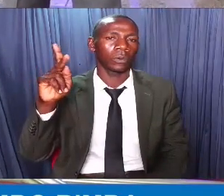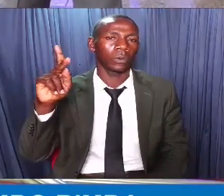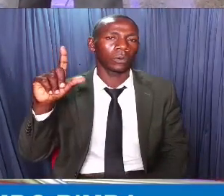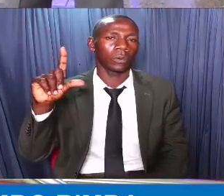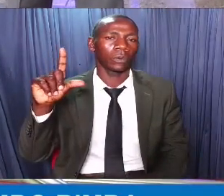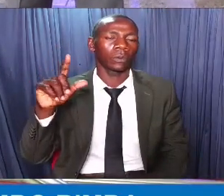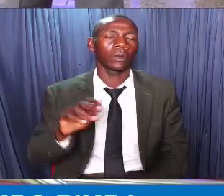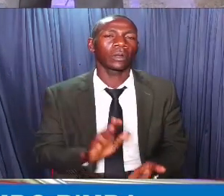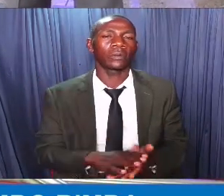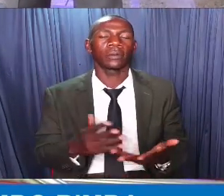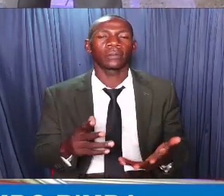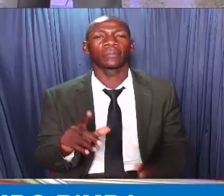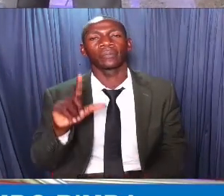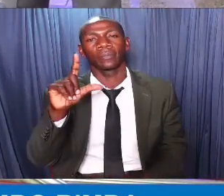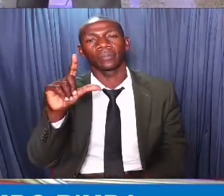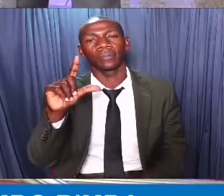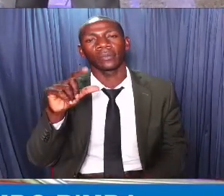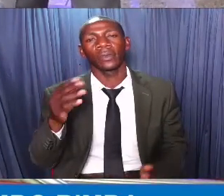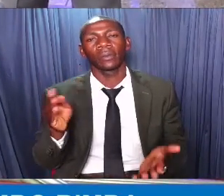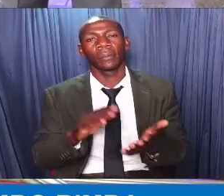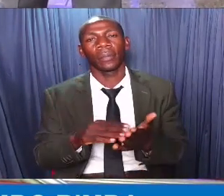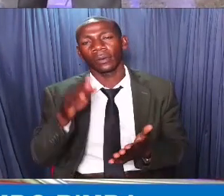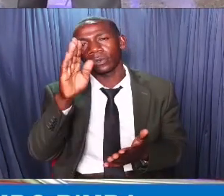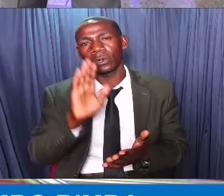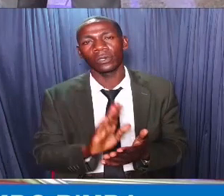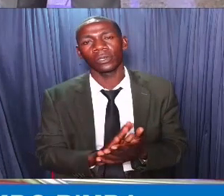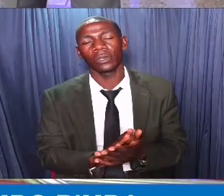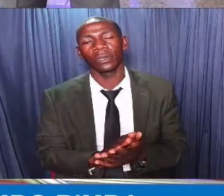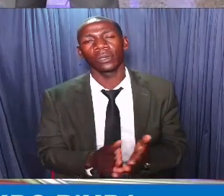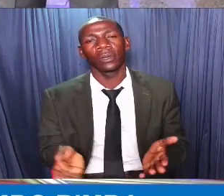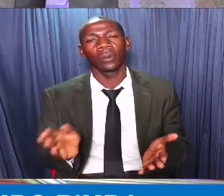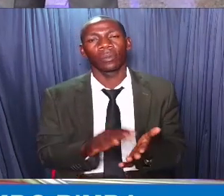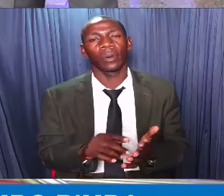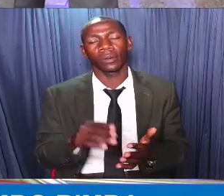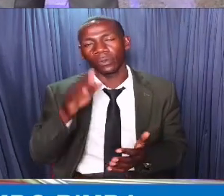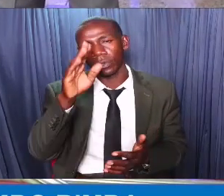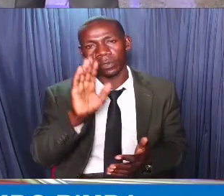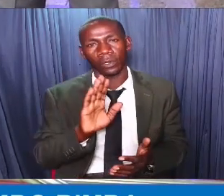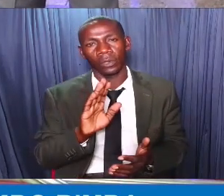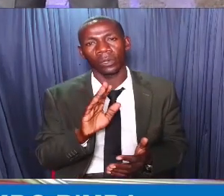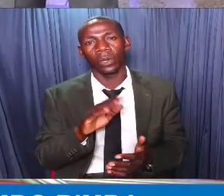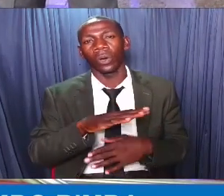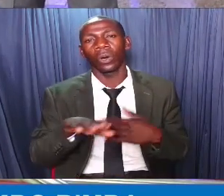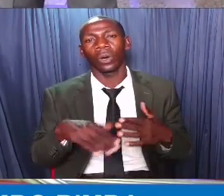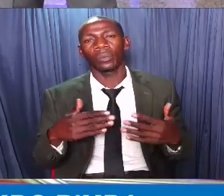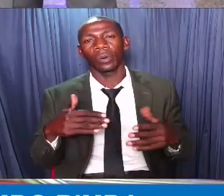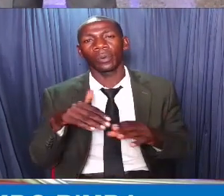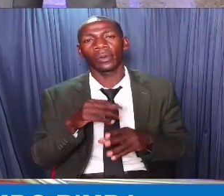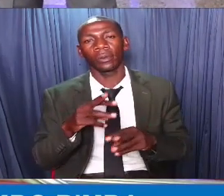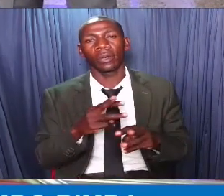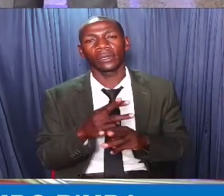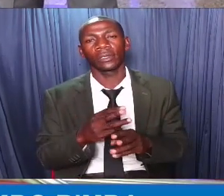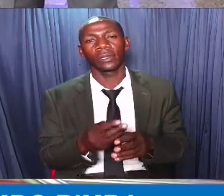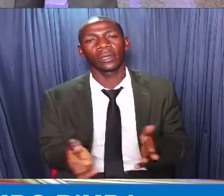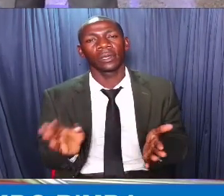hallelujah, kabisa, that is it. Tumrudie Mungu. Let's return to God. Rudieni Mungu. Let's return to God. Enyi watu wote duniani. All of you, the